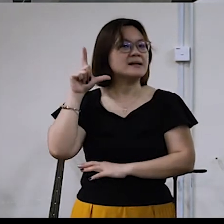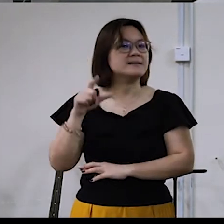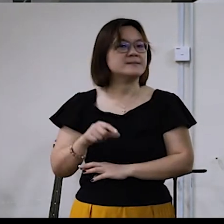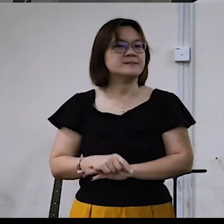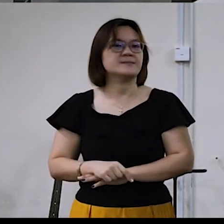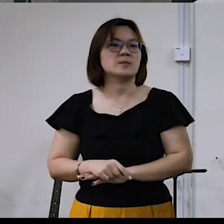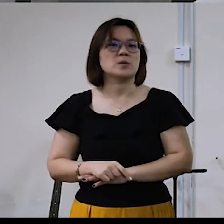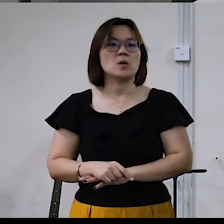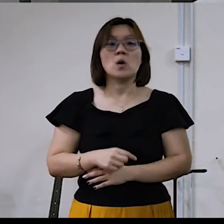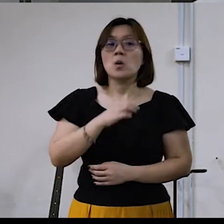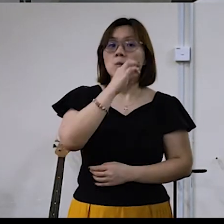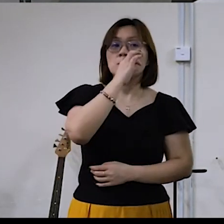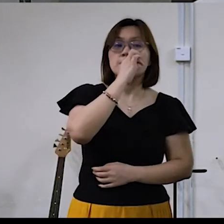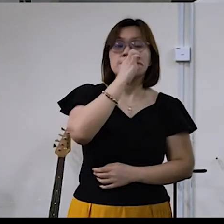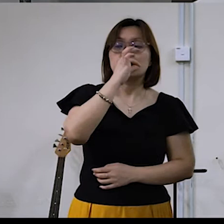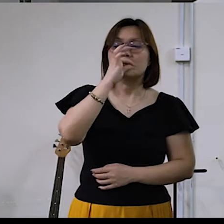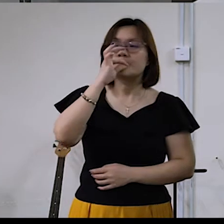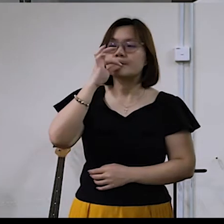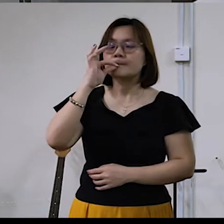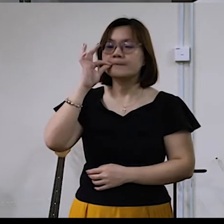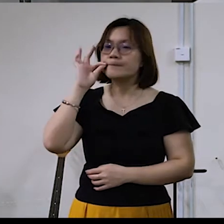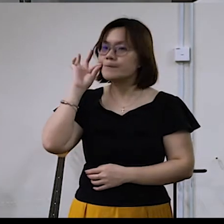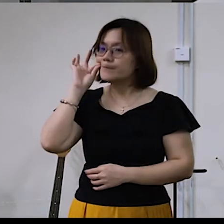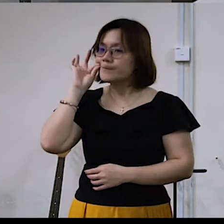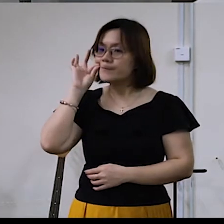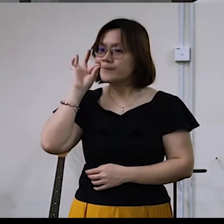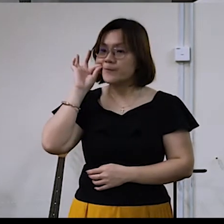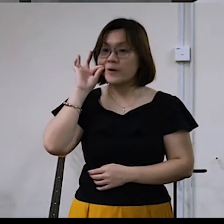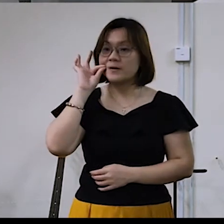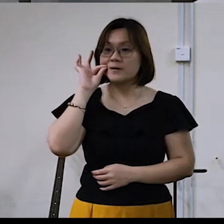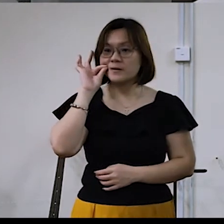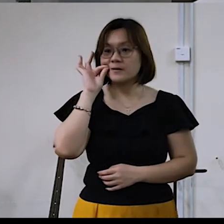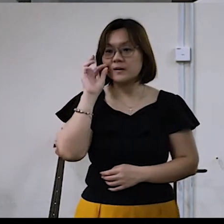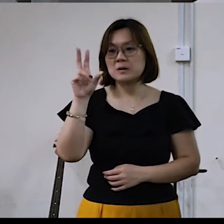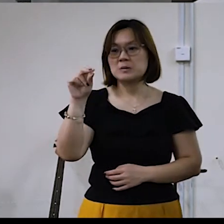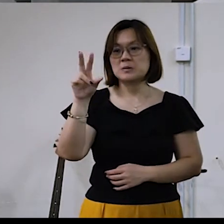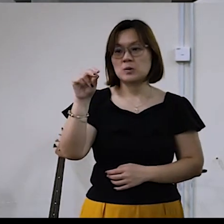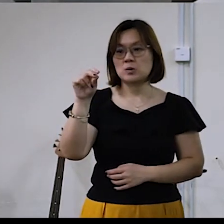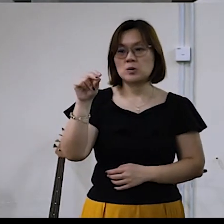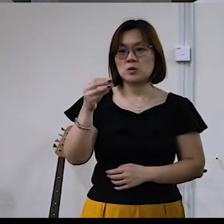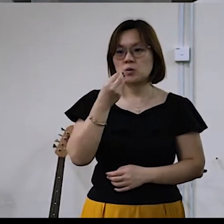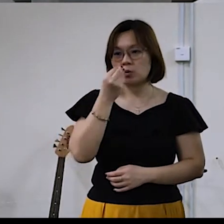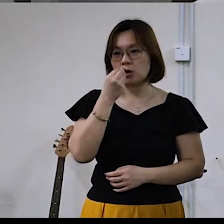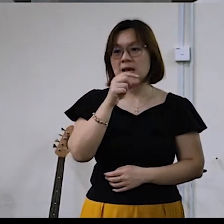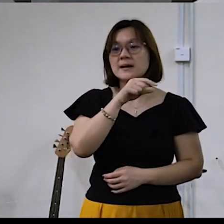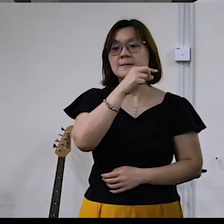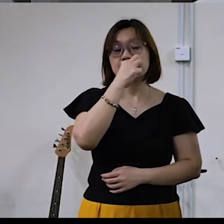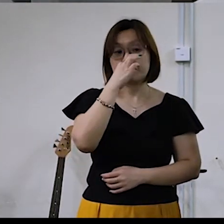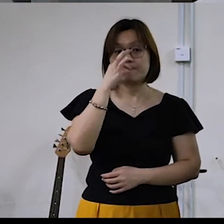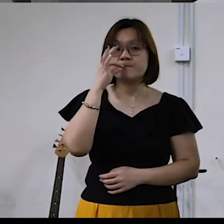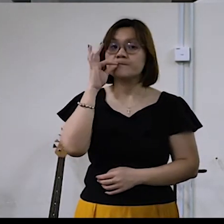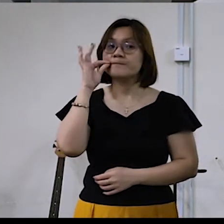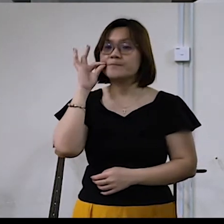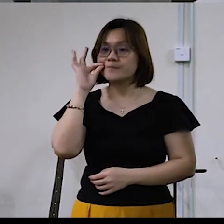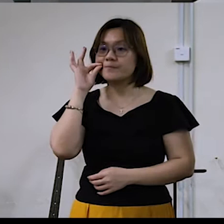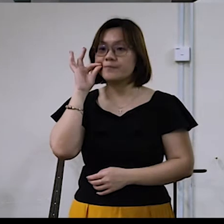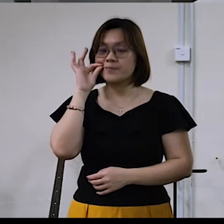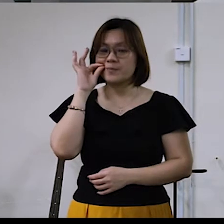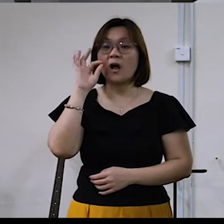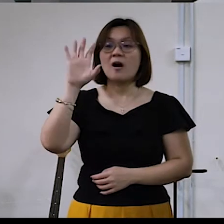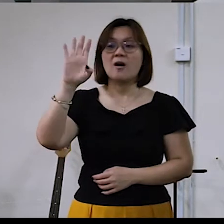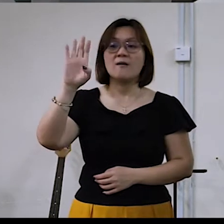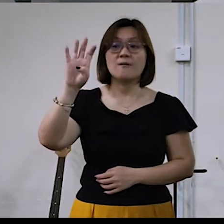sacrifices. That's the 40 days of Lenten season, which is ending. Today marks the beginning of the end. It's not ended